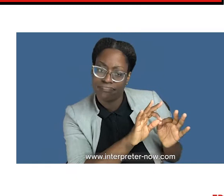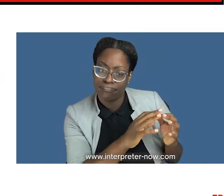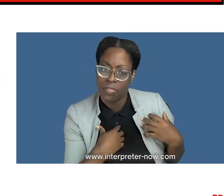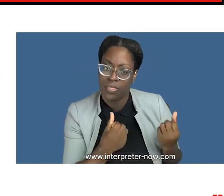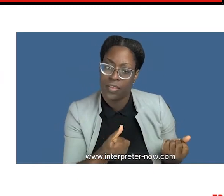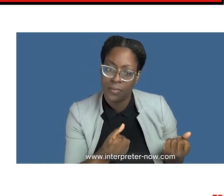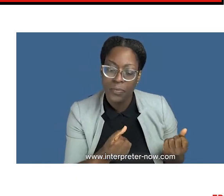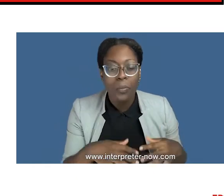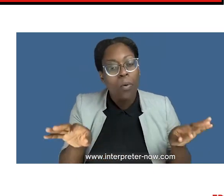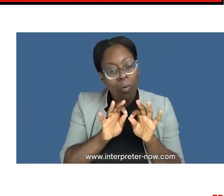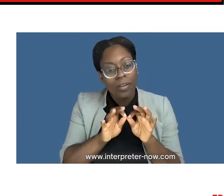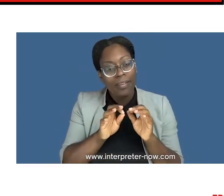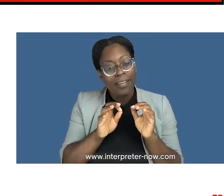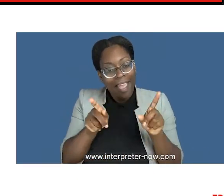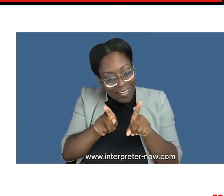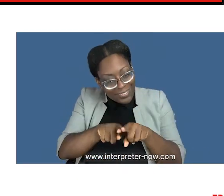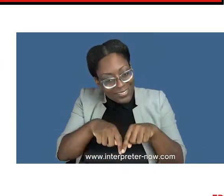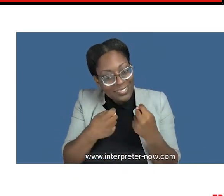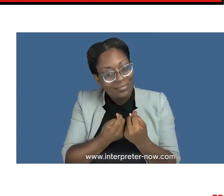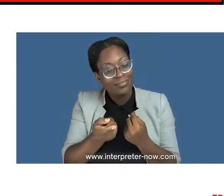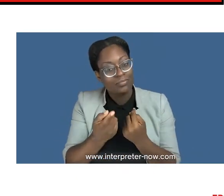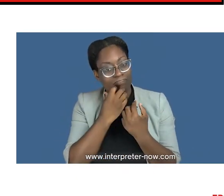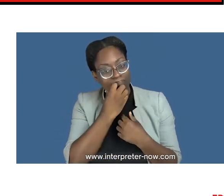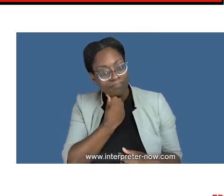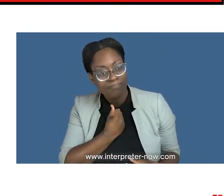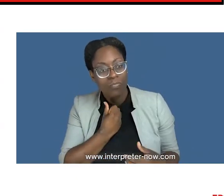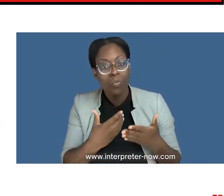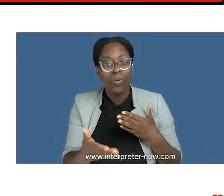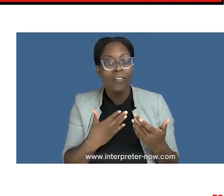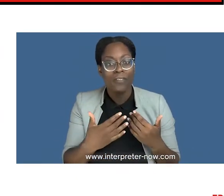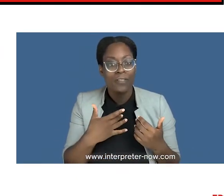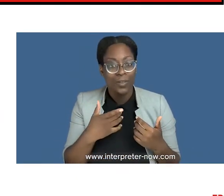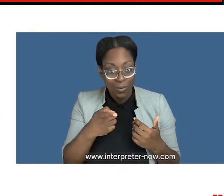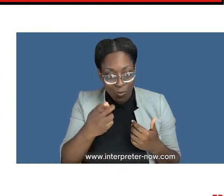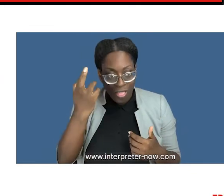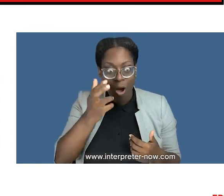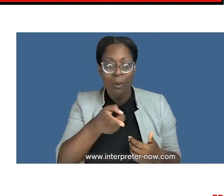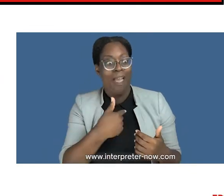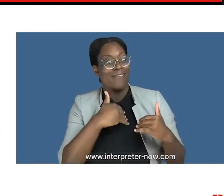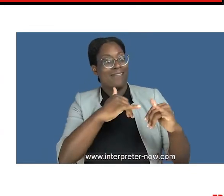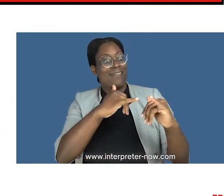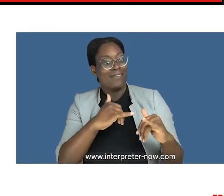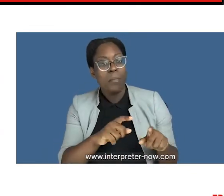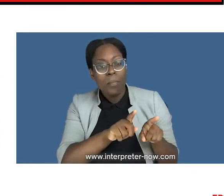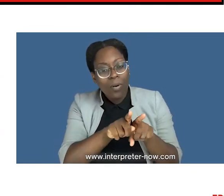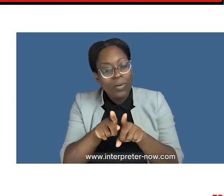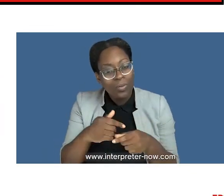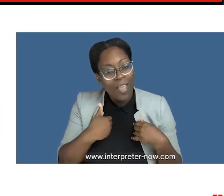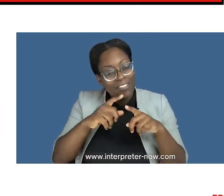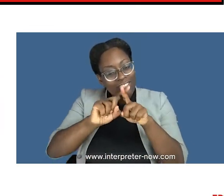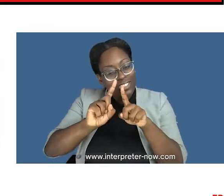value what we have in common. So really, really work to value what is distinct and unique about each of us and our